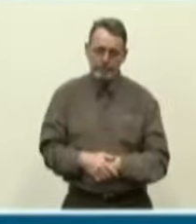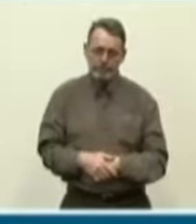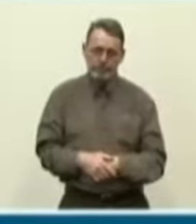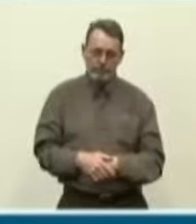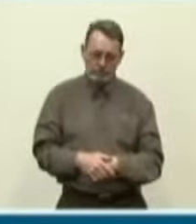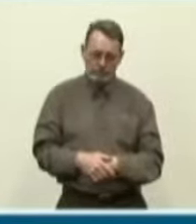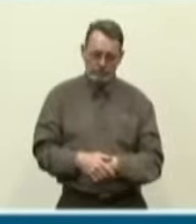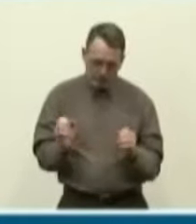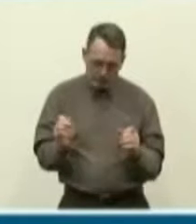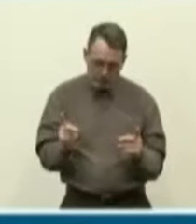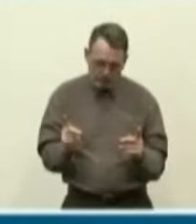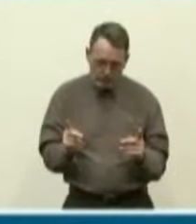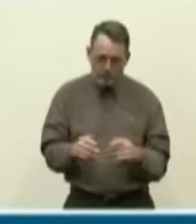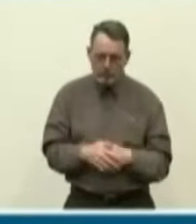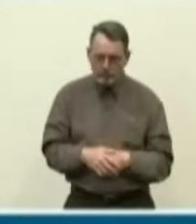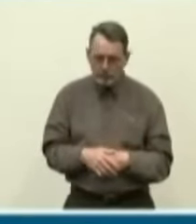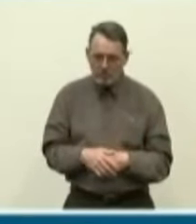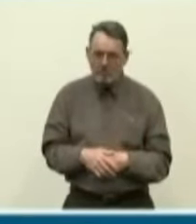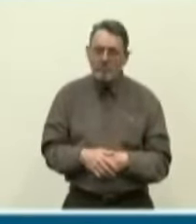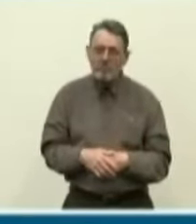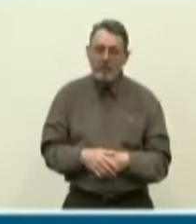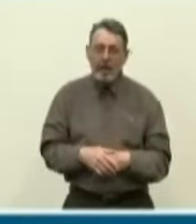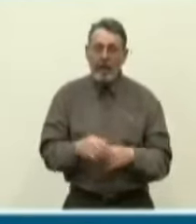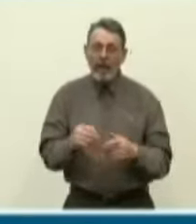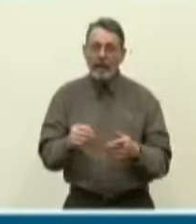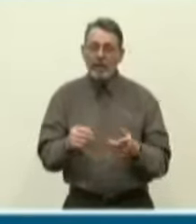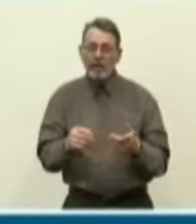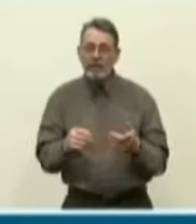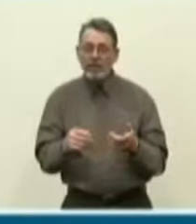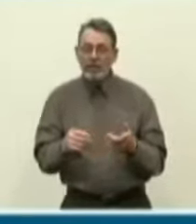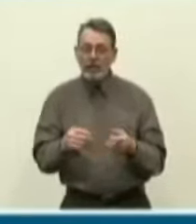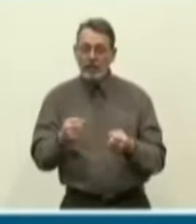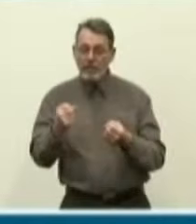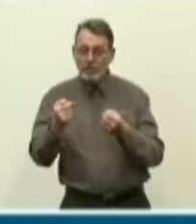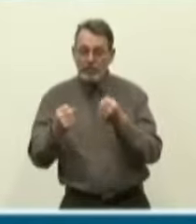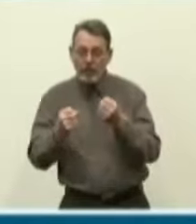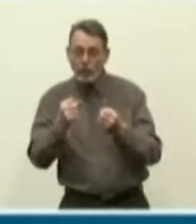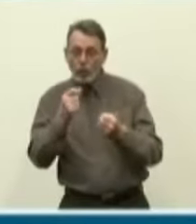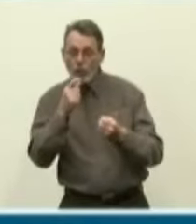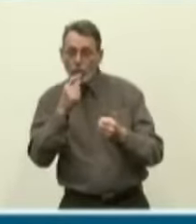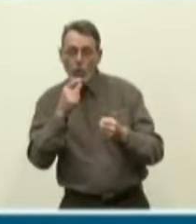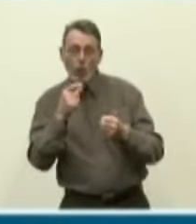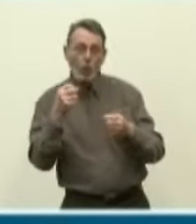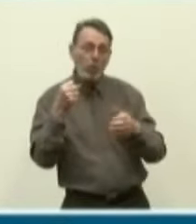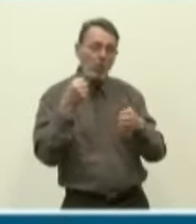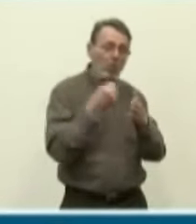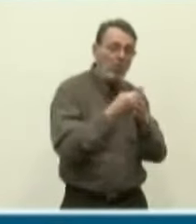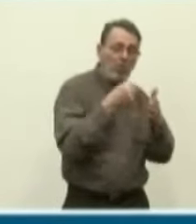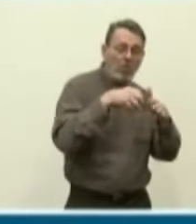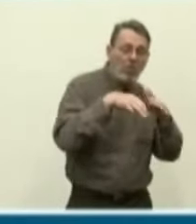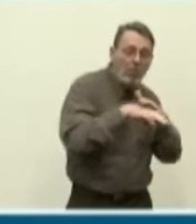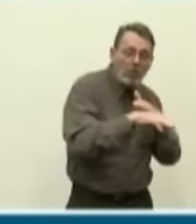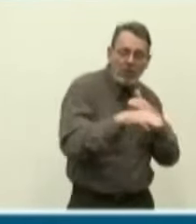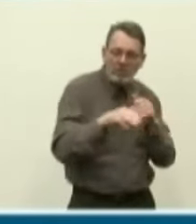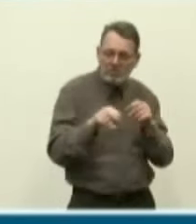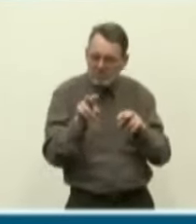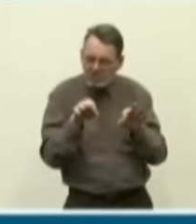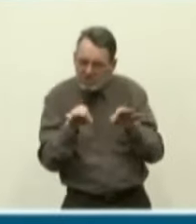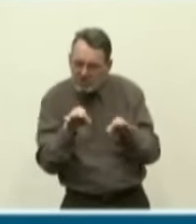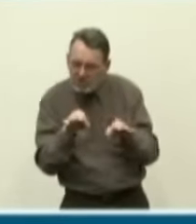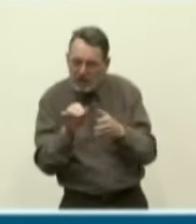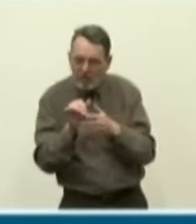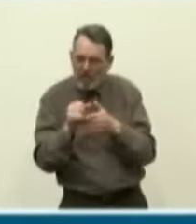27 Okay, and then were they in a vehicle, the one that broke in? Yeah, and I took a couple pictures of the vehicle. Okay, what's the